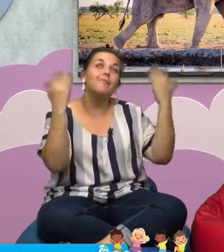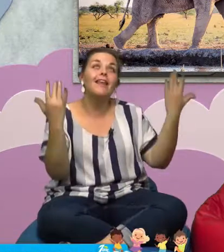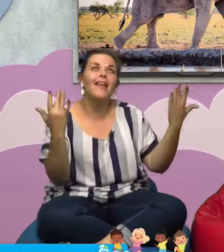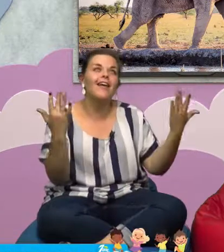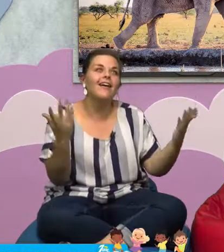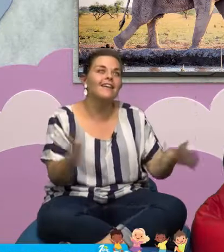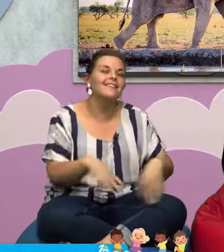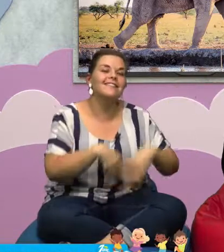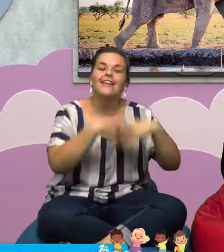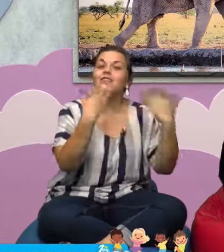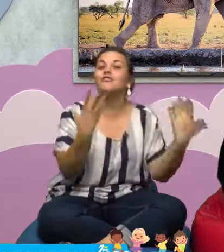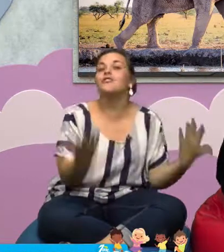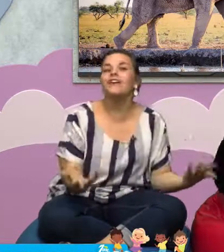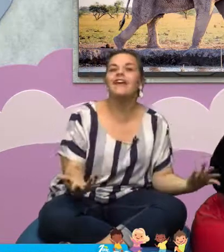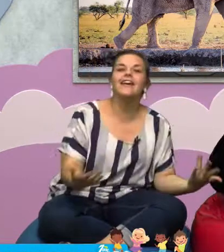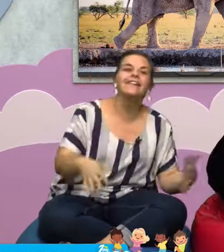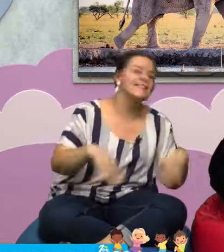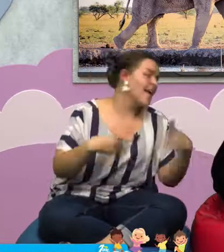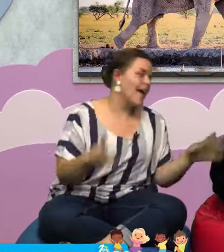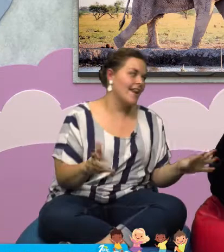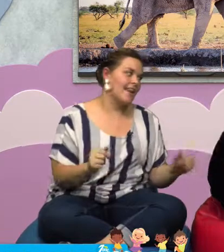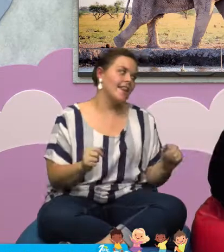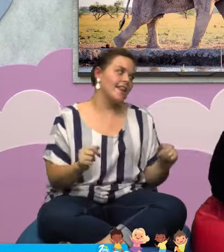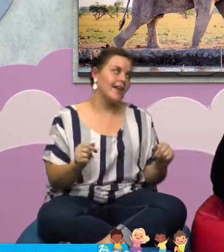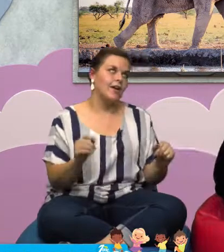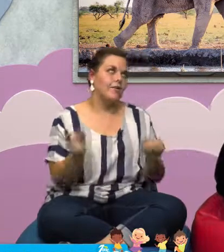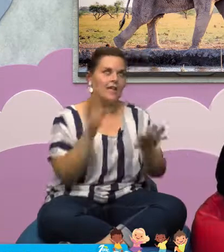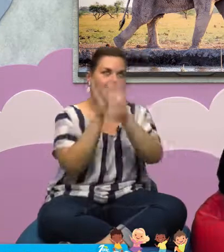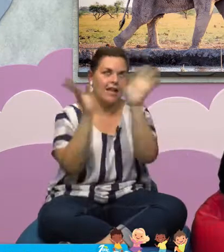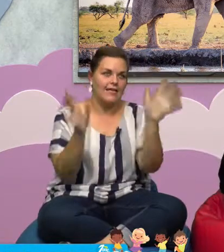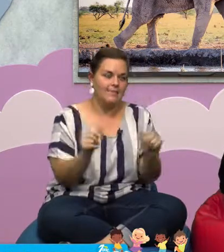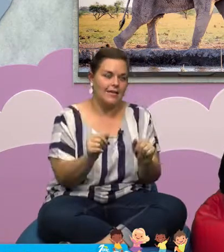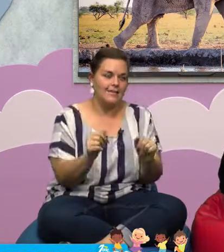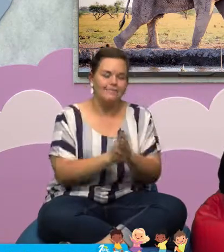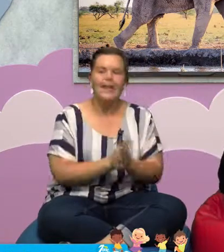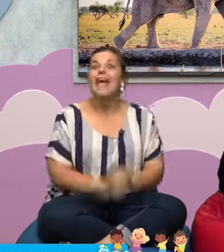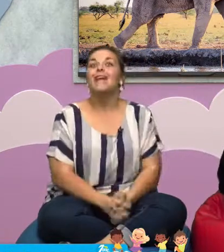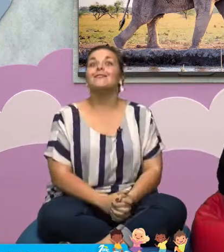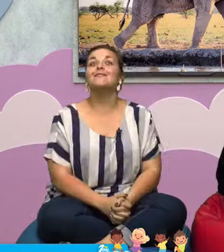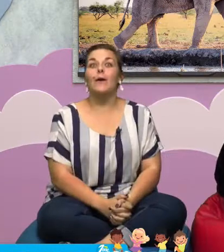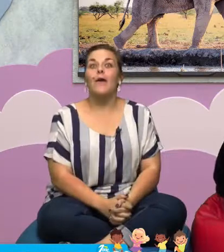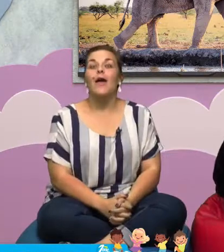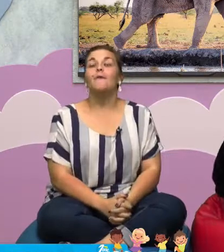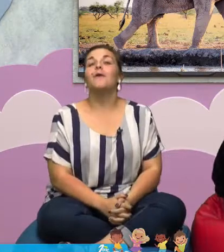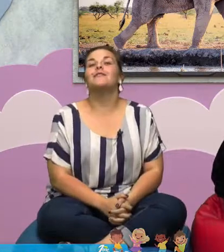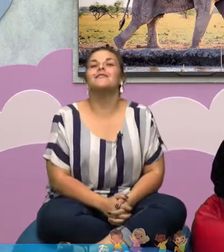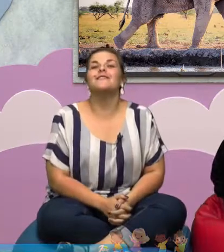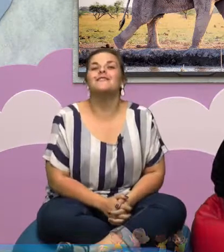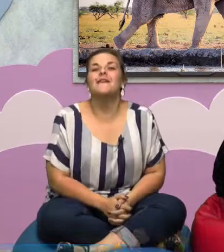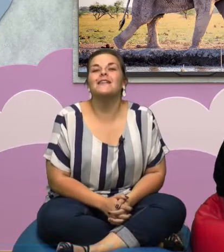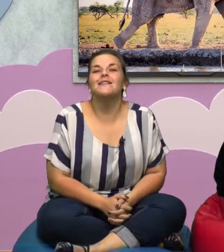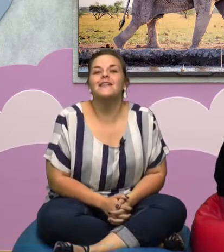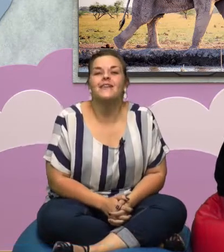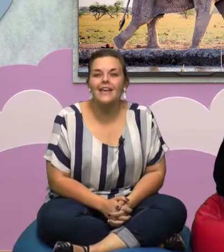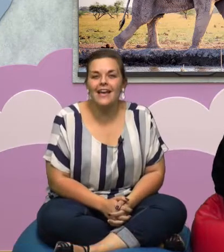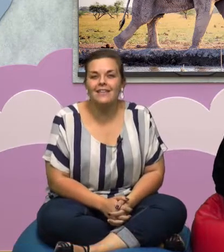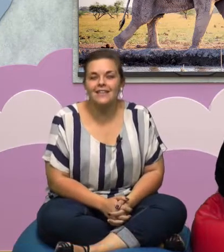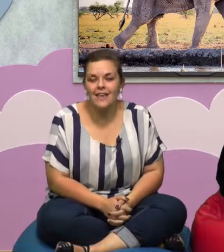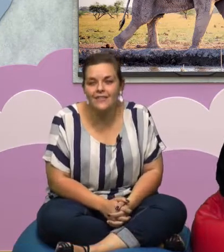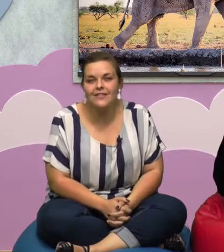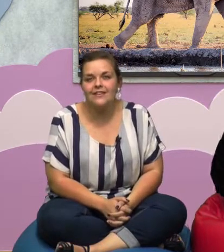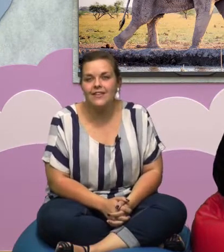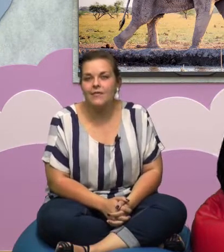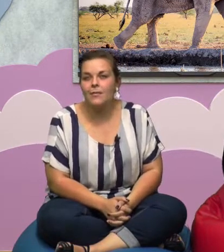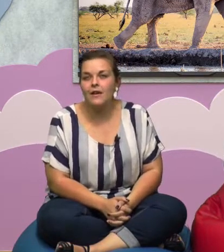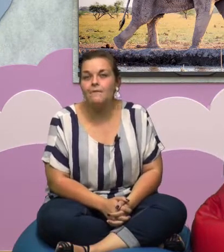flowers, plants, trees, and anything within that space. So we also need to remind you that you can catch us